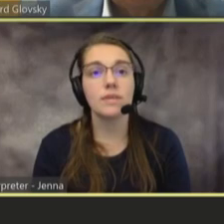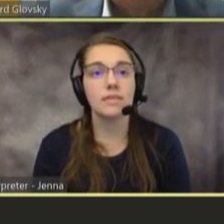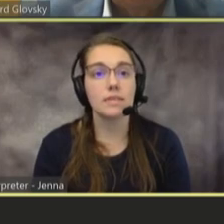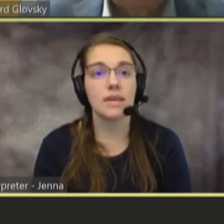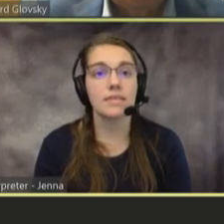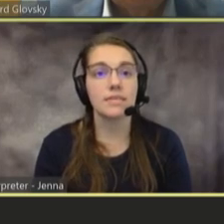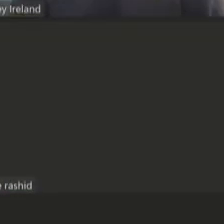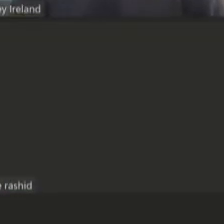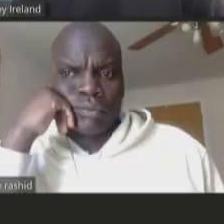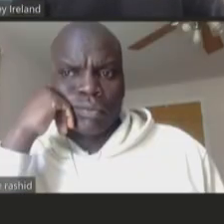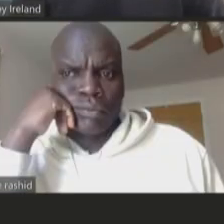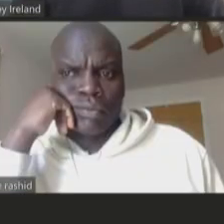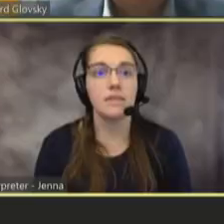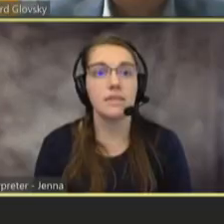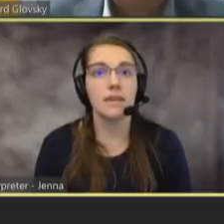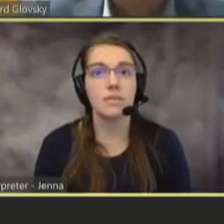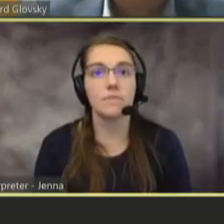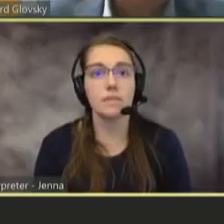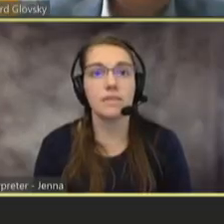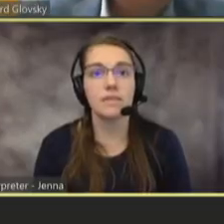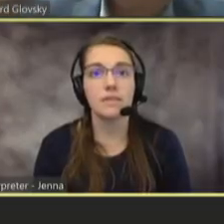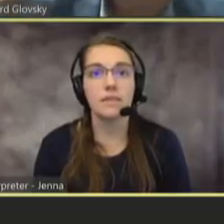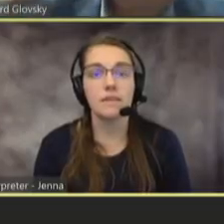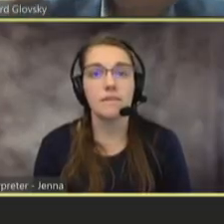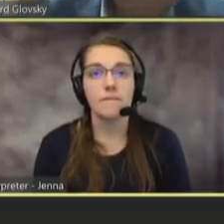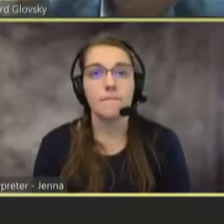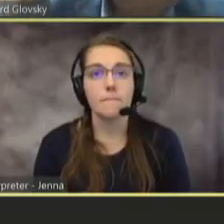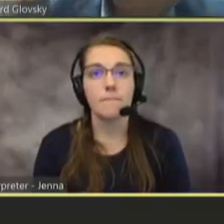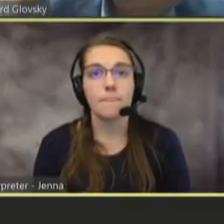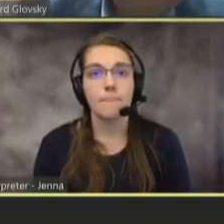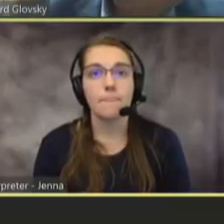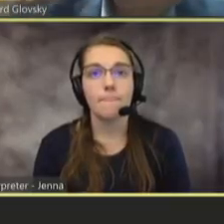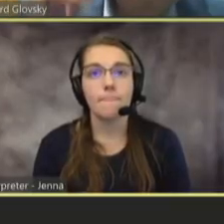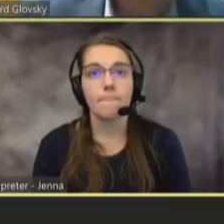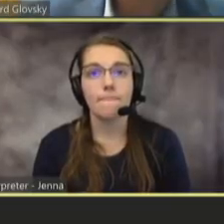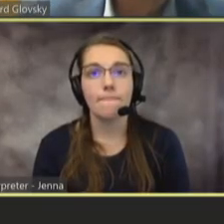Perhaps we can discuss this in the next meeting.